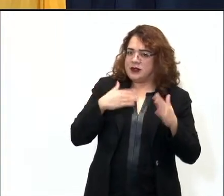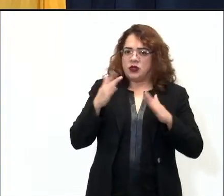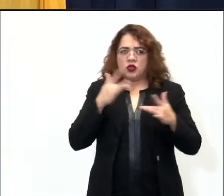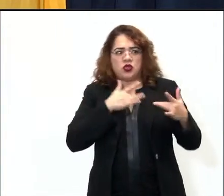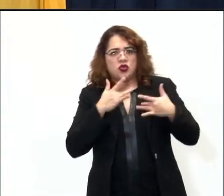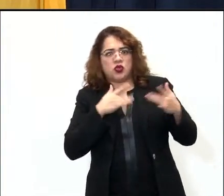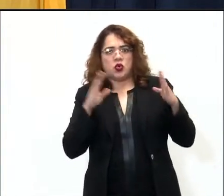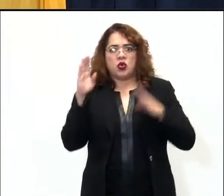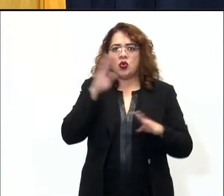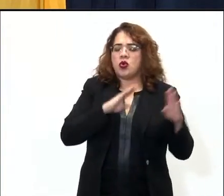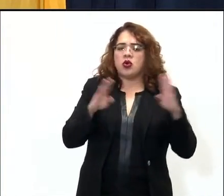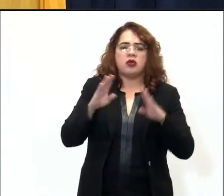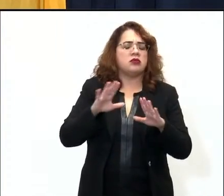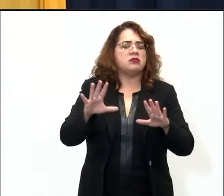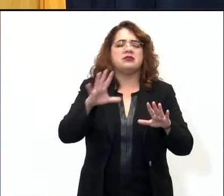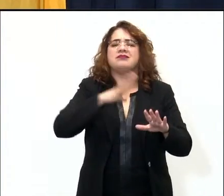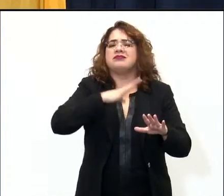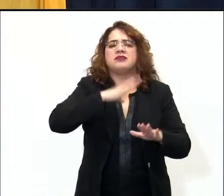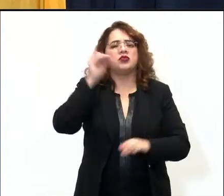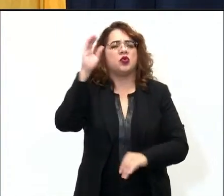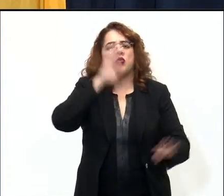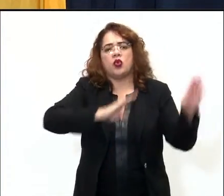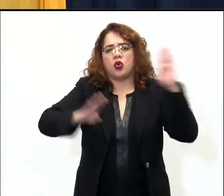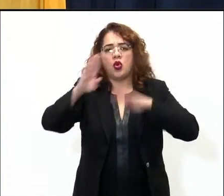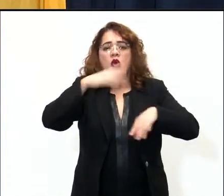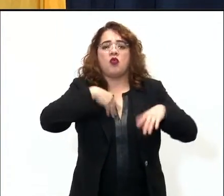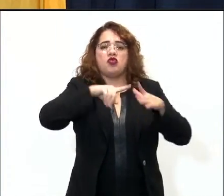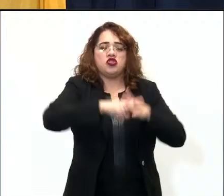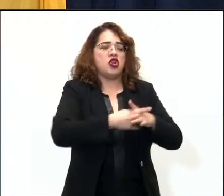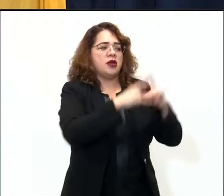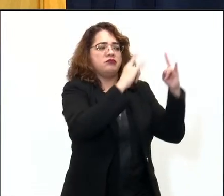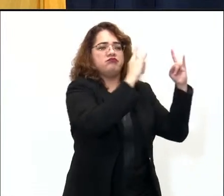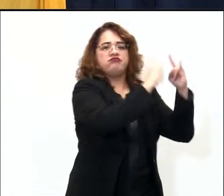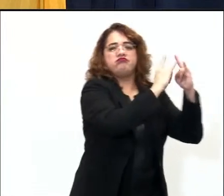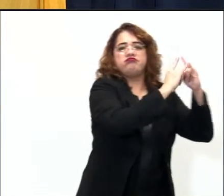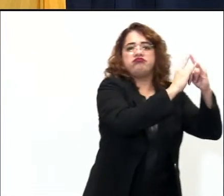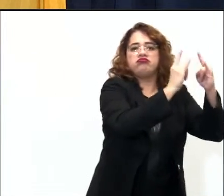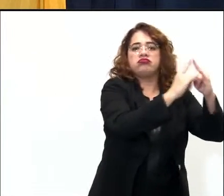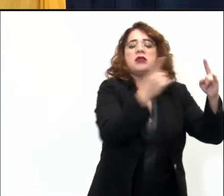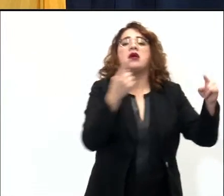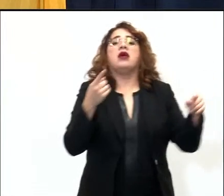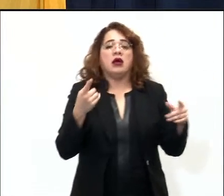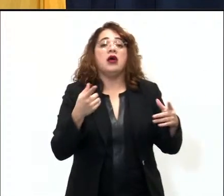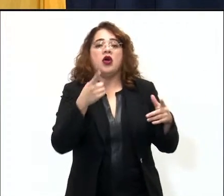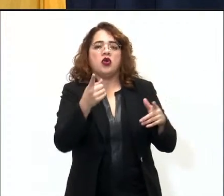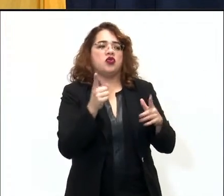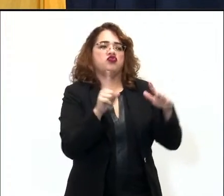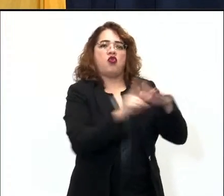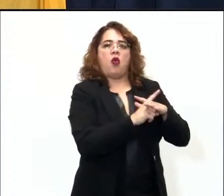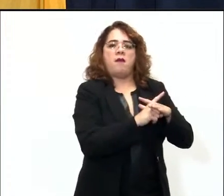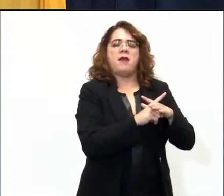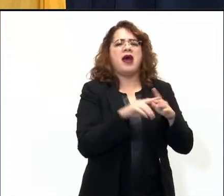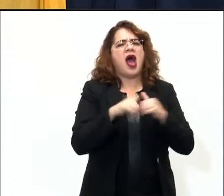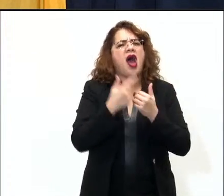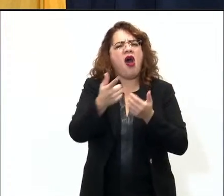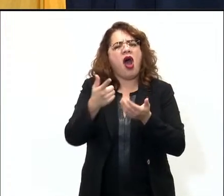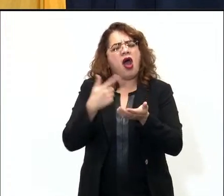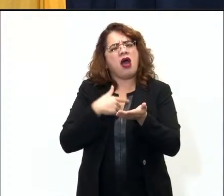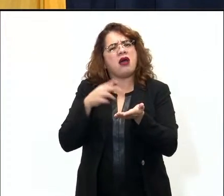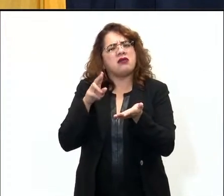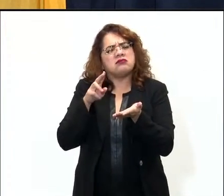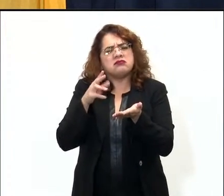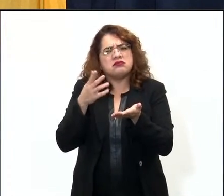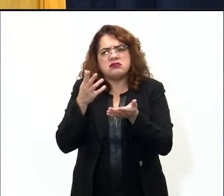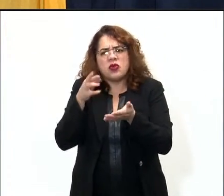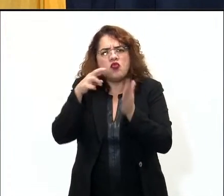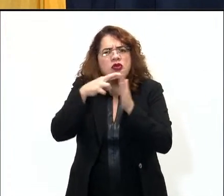no problem. We're going to take care of you, and those clinics begin next week. How do you sign up for a clinic? You email